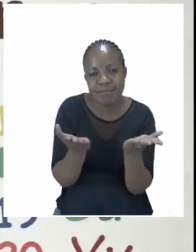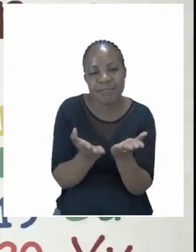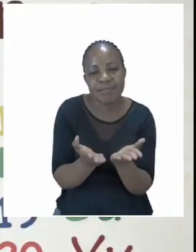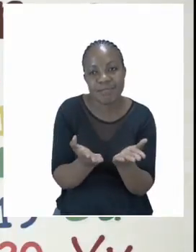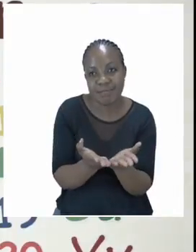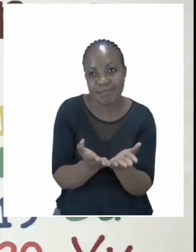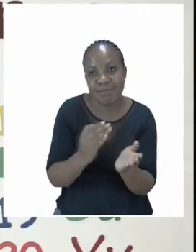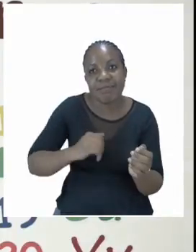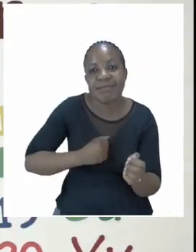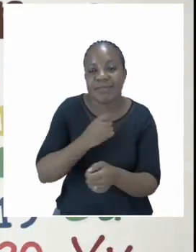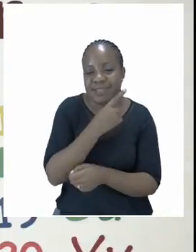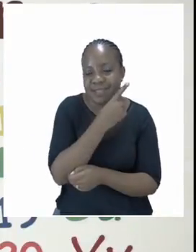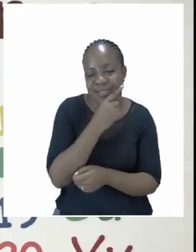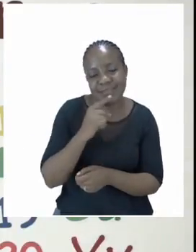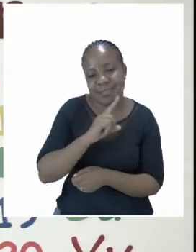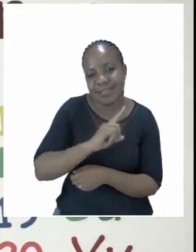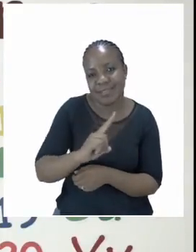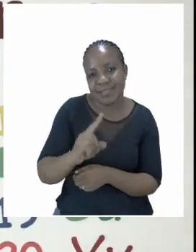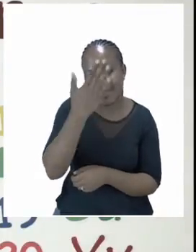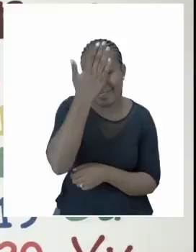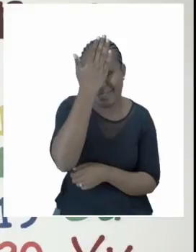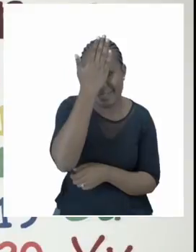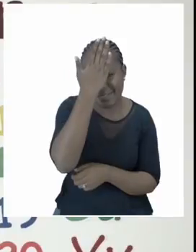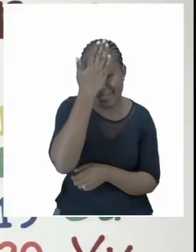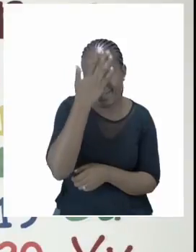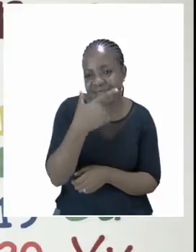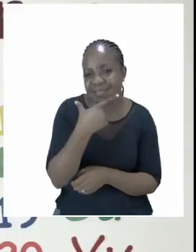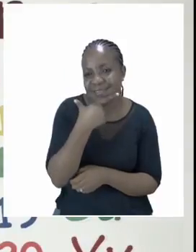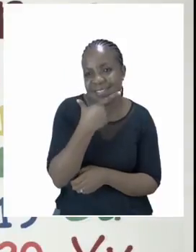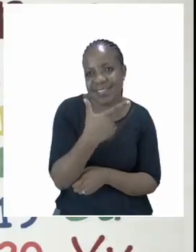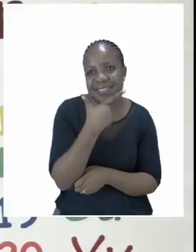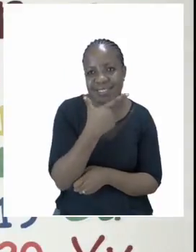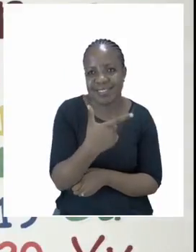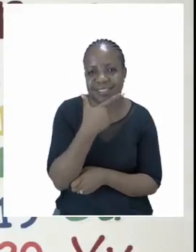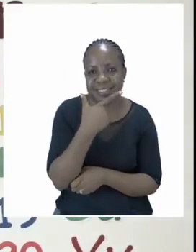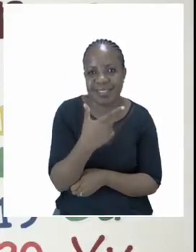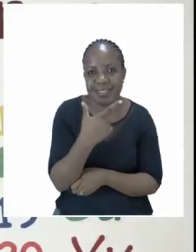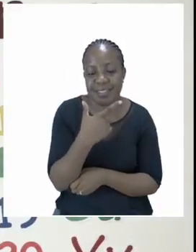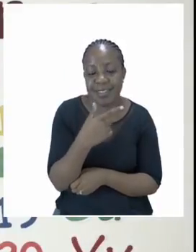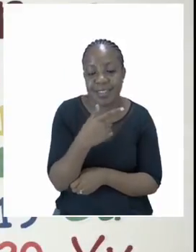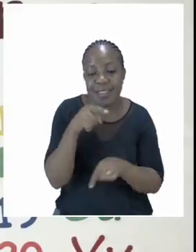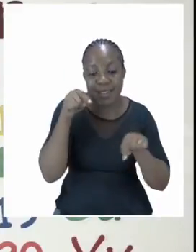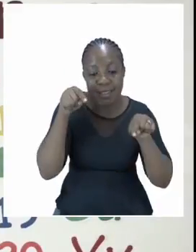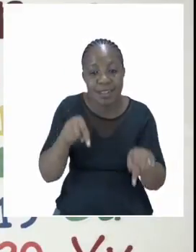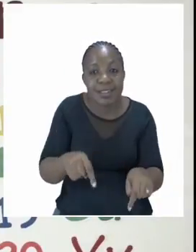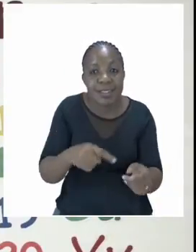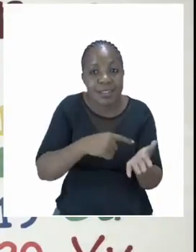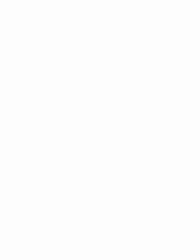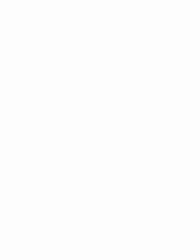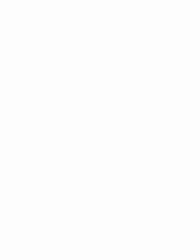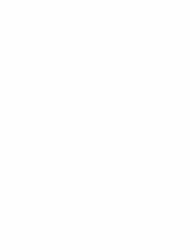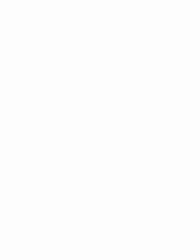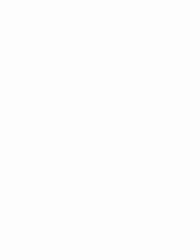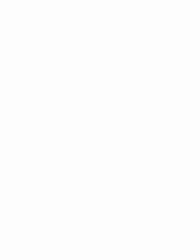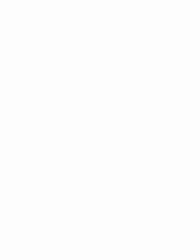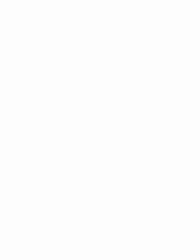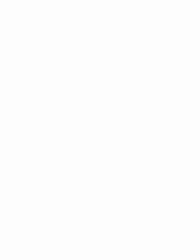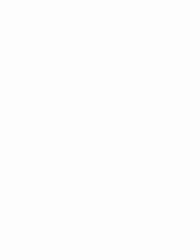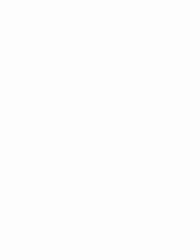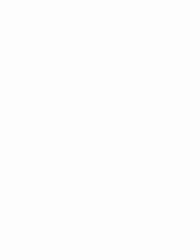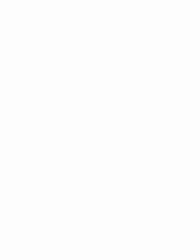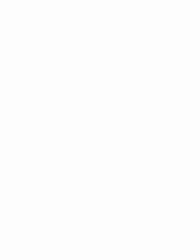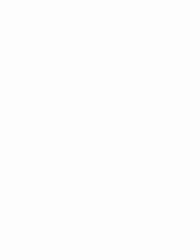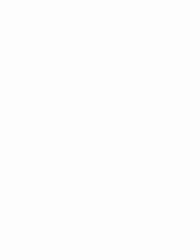and thank you so much for joining me today. Our theme this week is